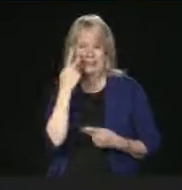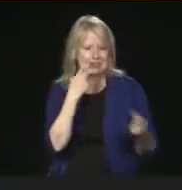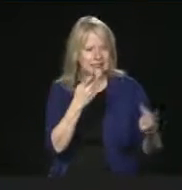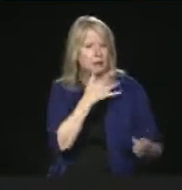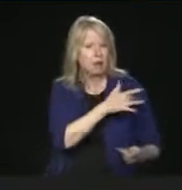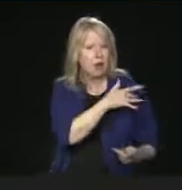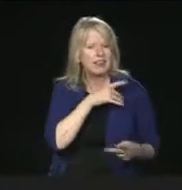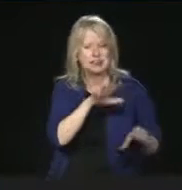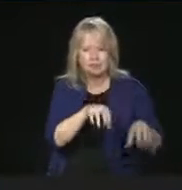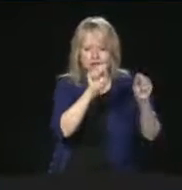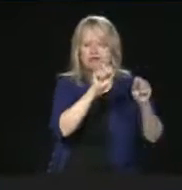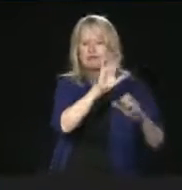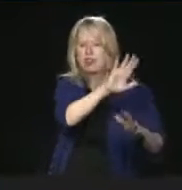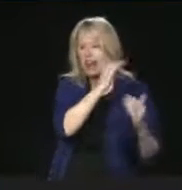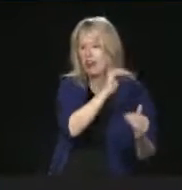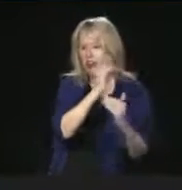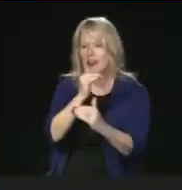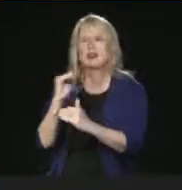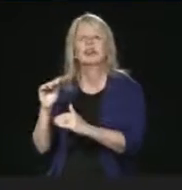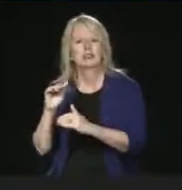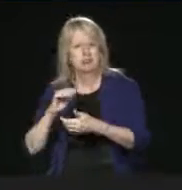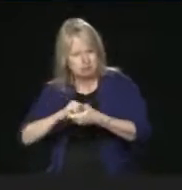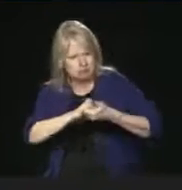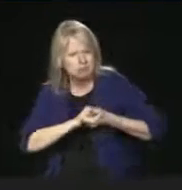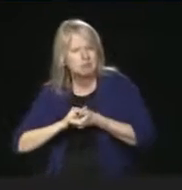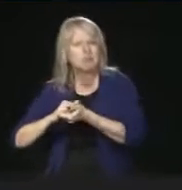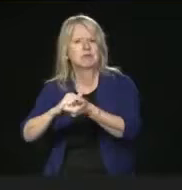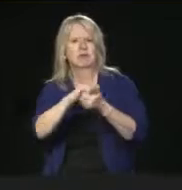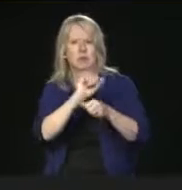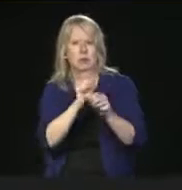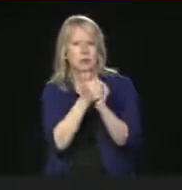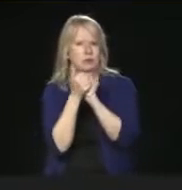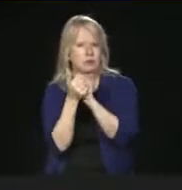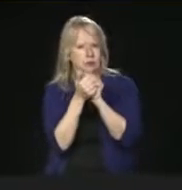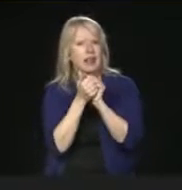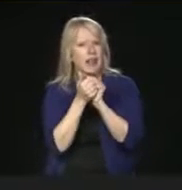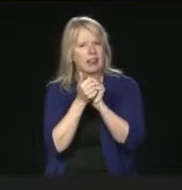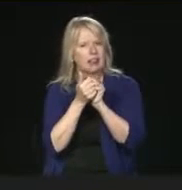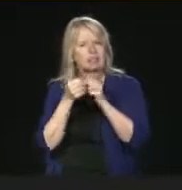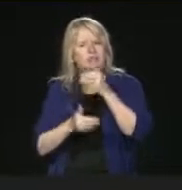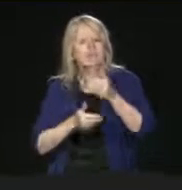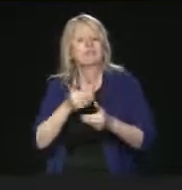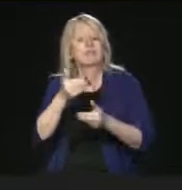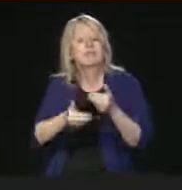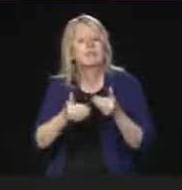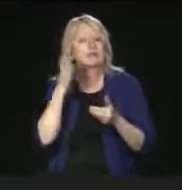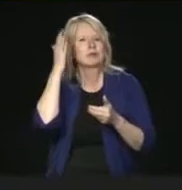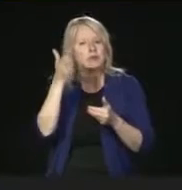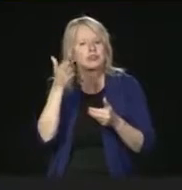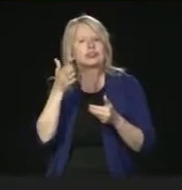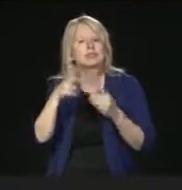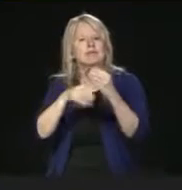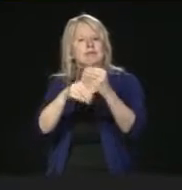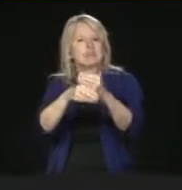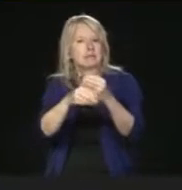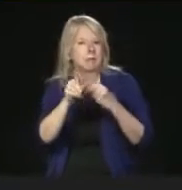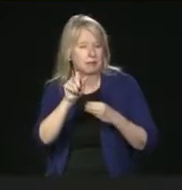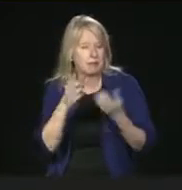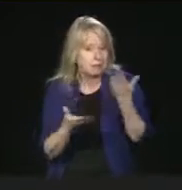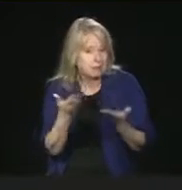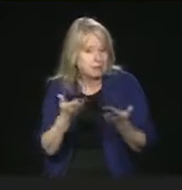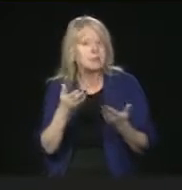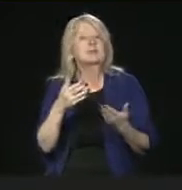working with them and coordinating our efforts with respect to the next steps that may be needed, but for the time